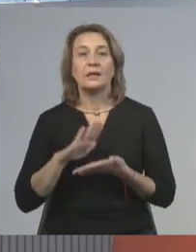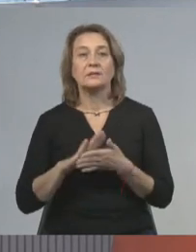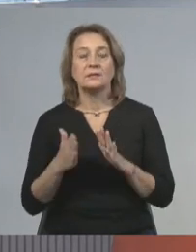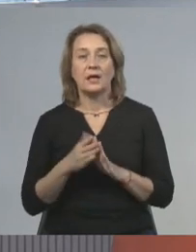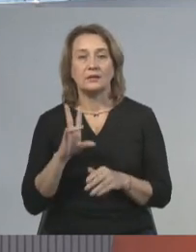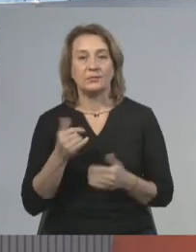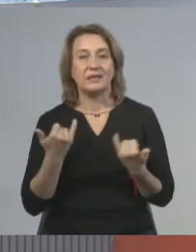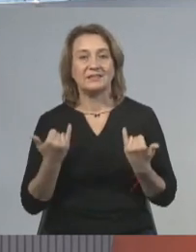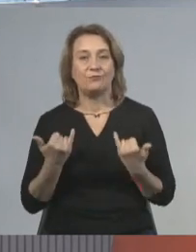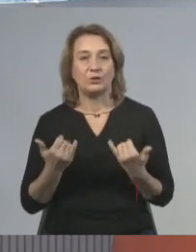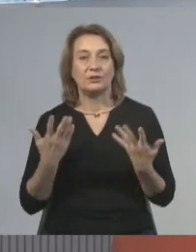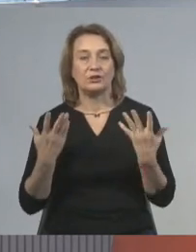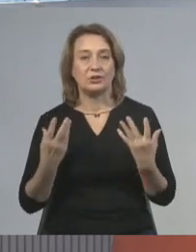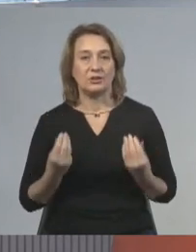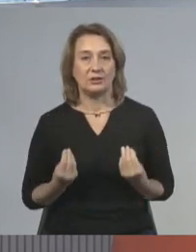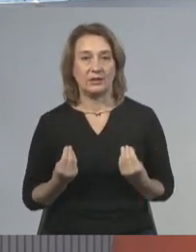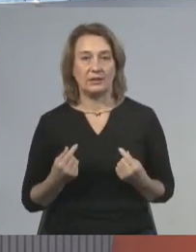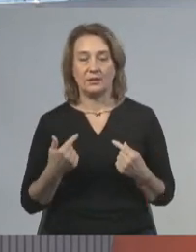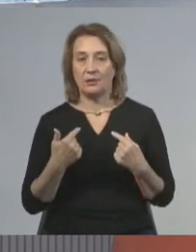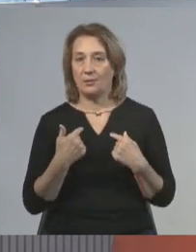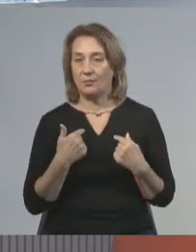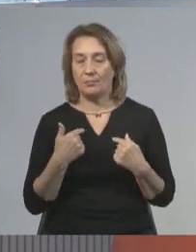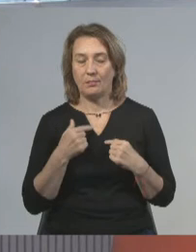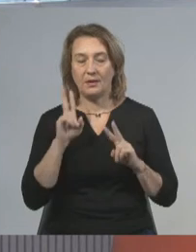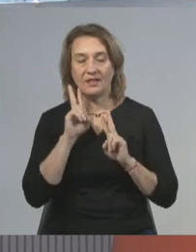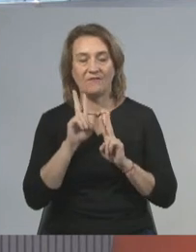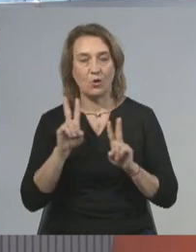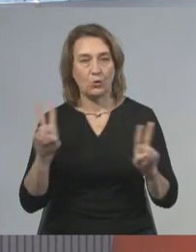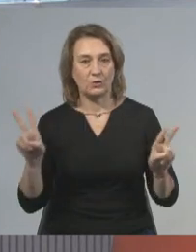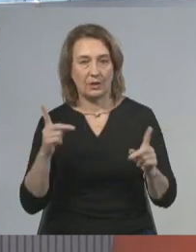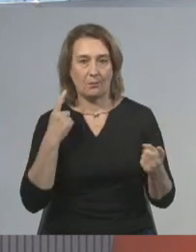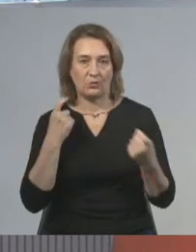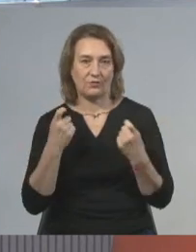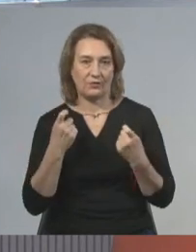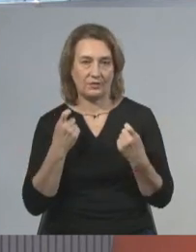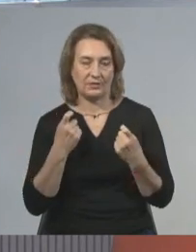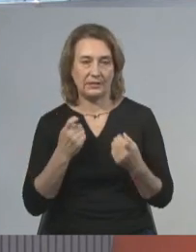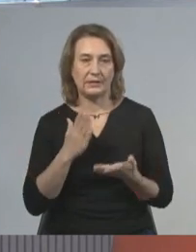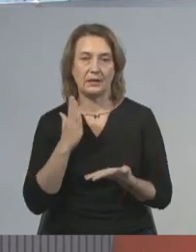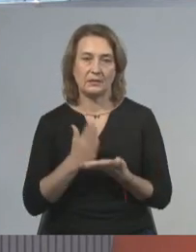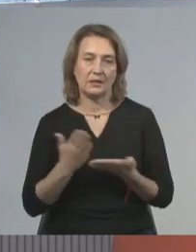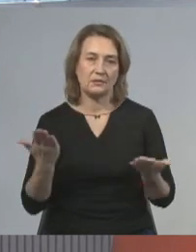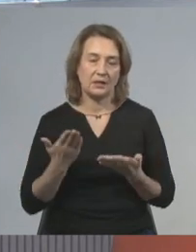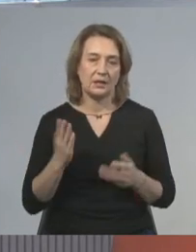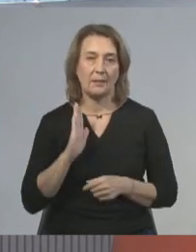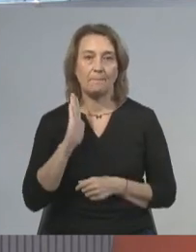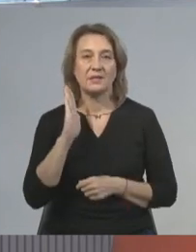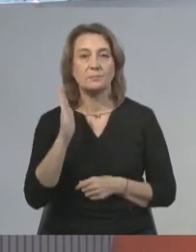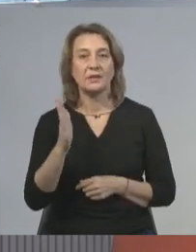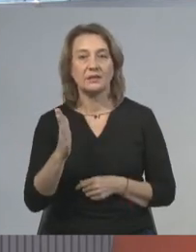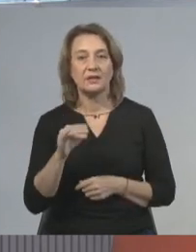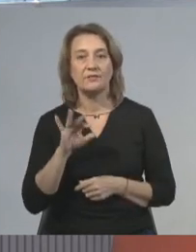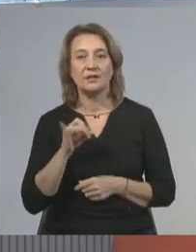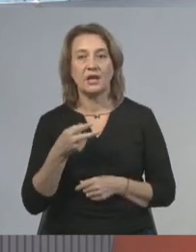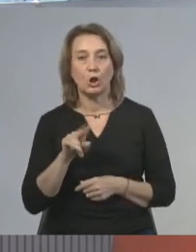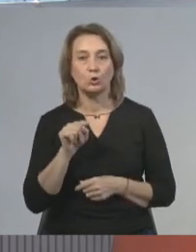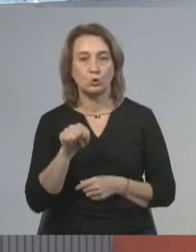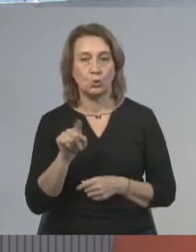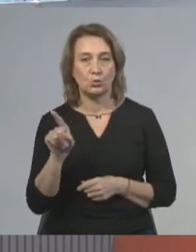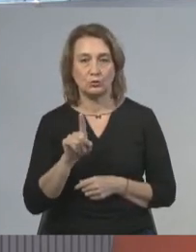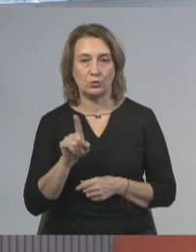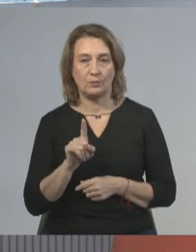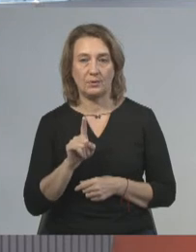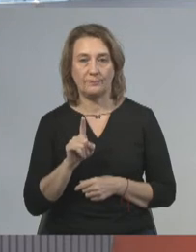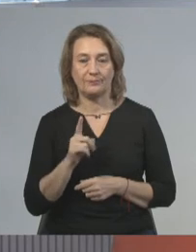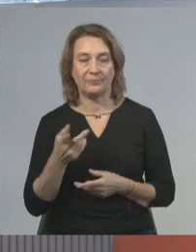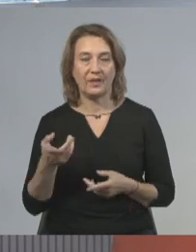and as of today we do not have information about certain perspectives to